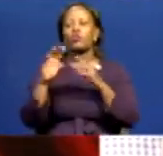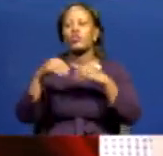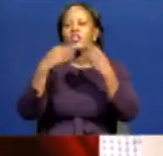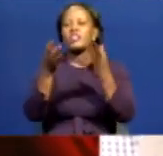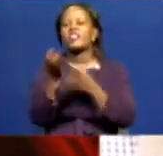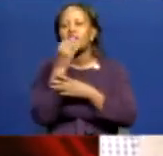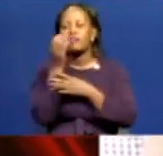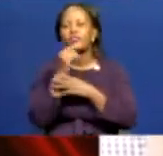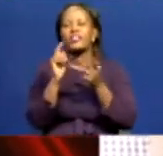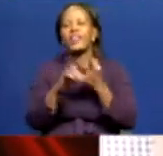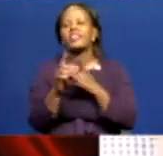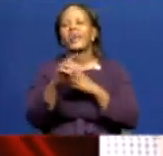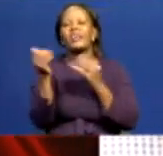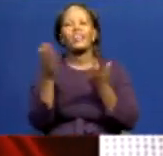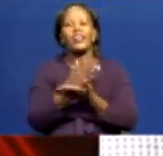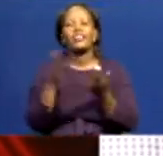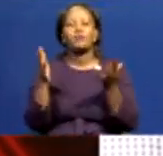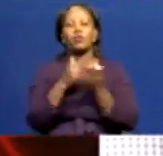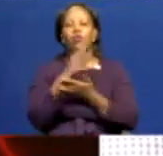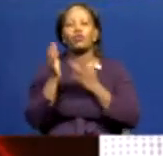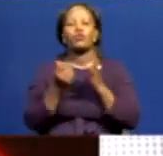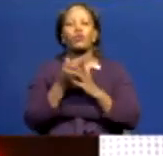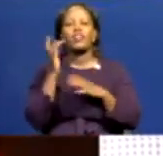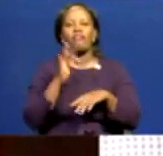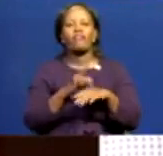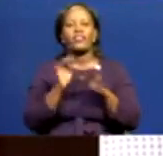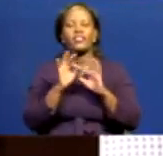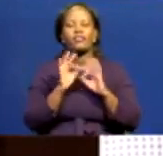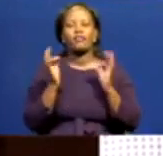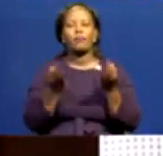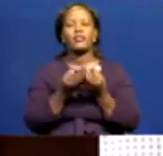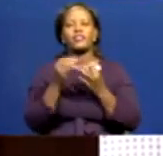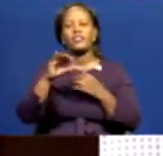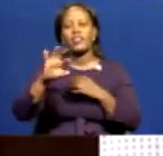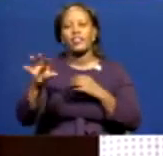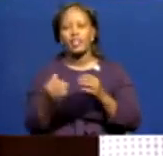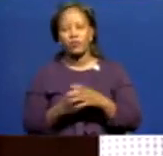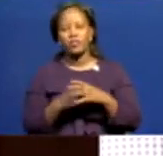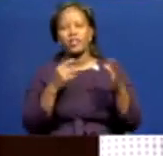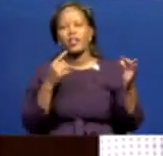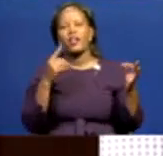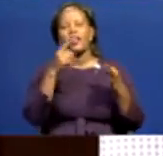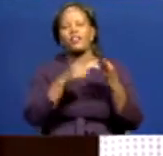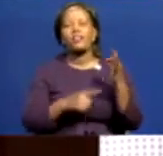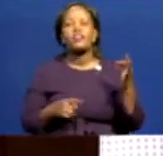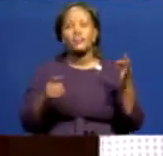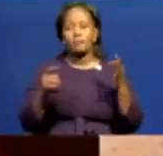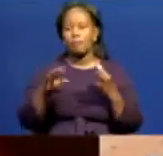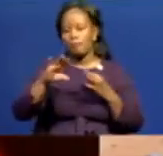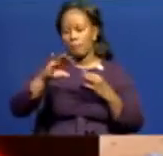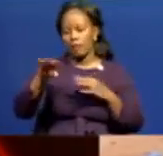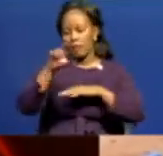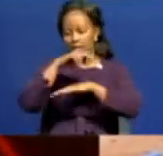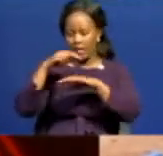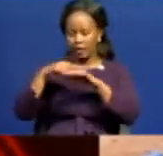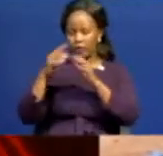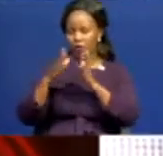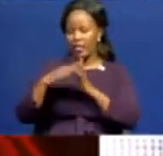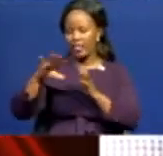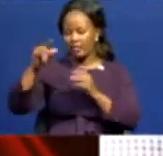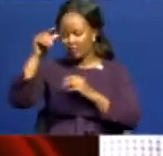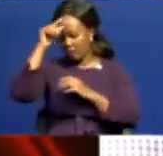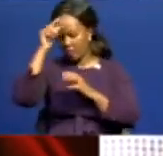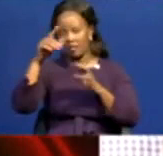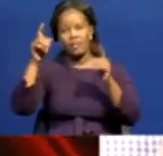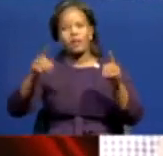non-food items to all the affected households across the county. Number three, the county and national government should open up